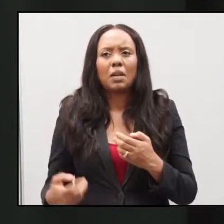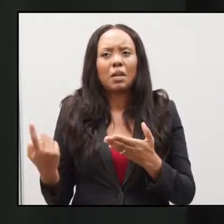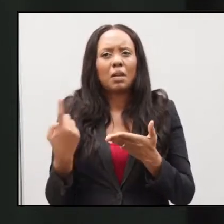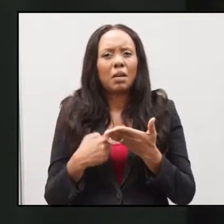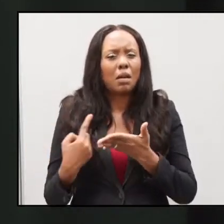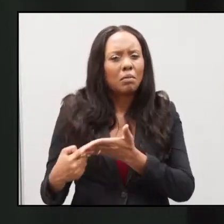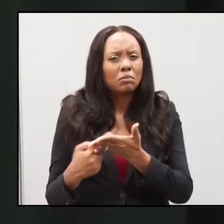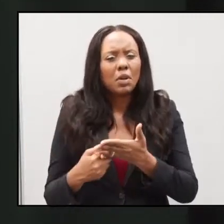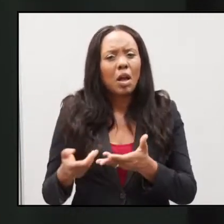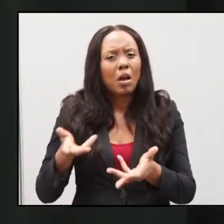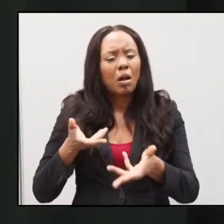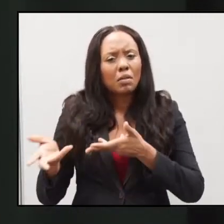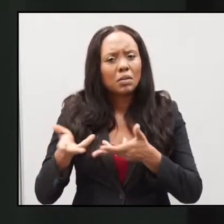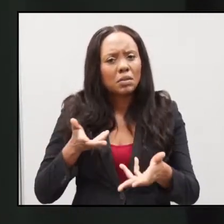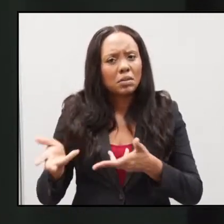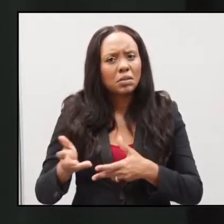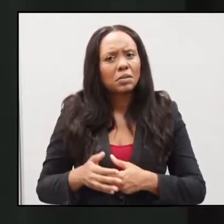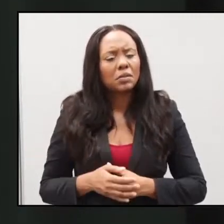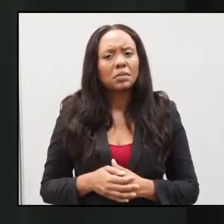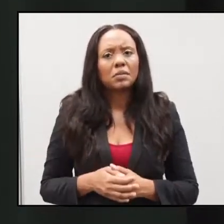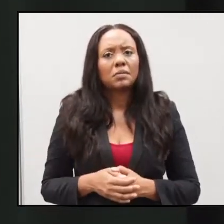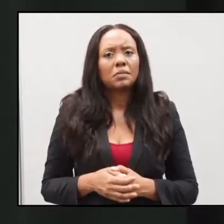country that has